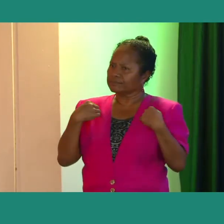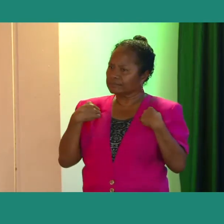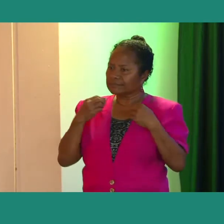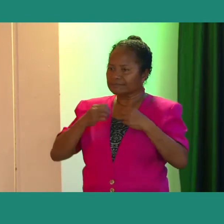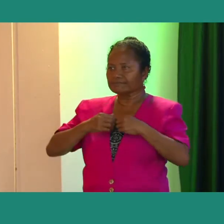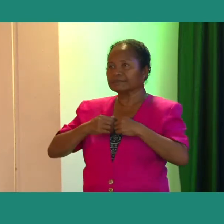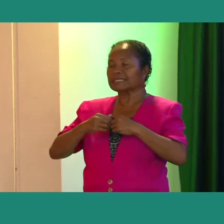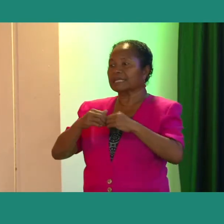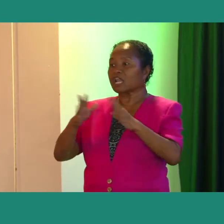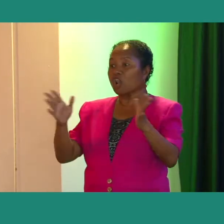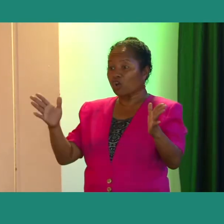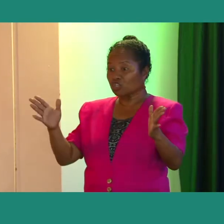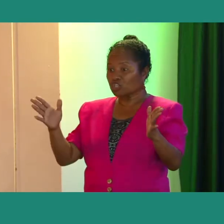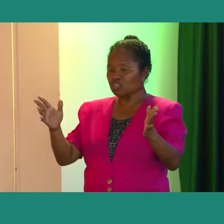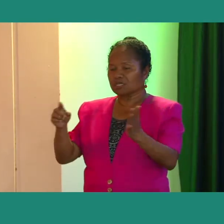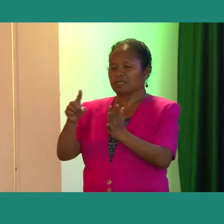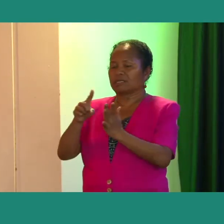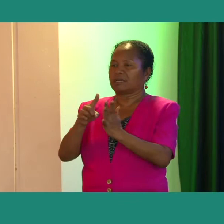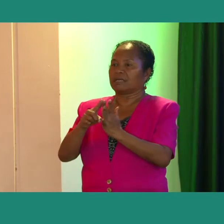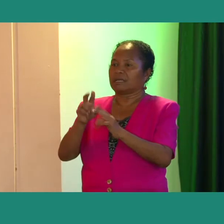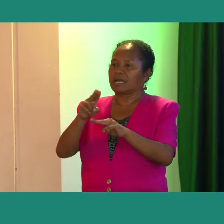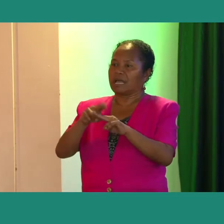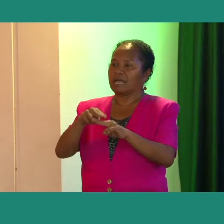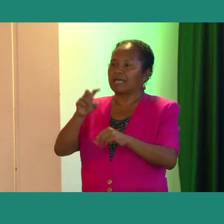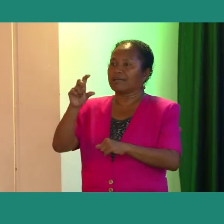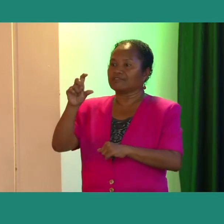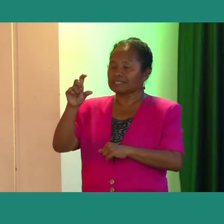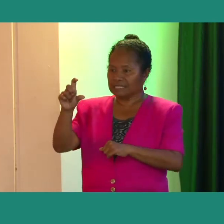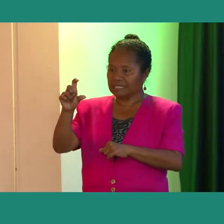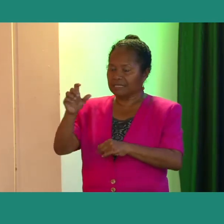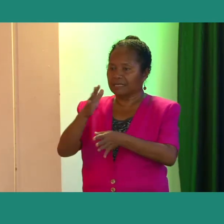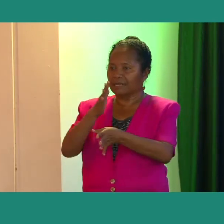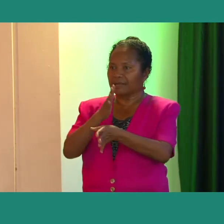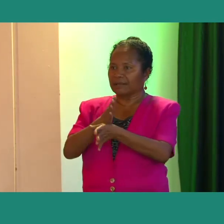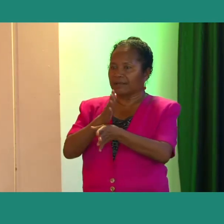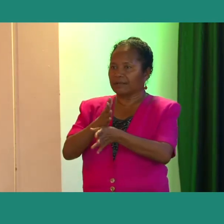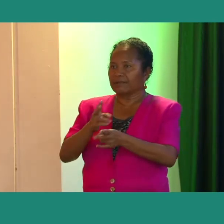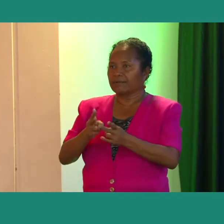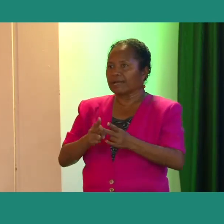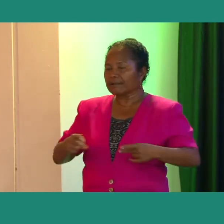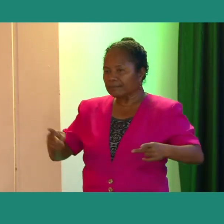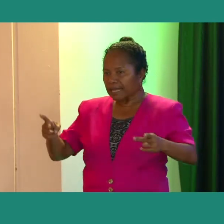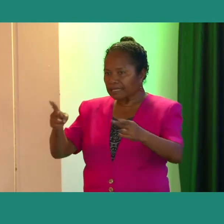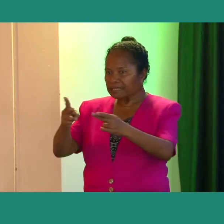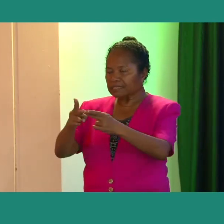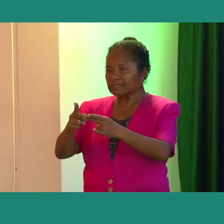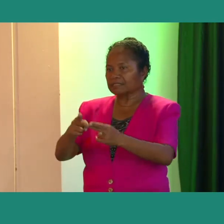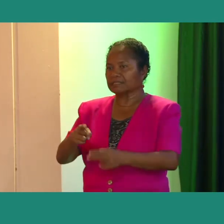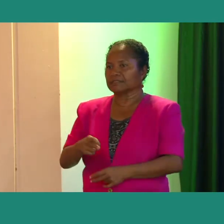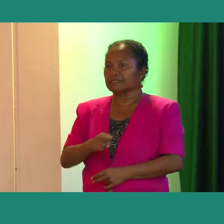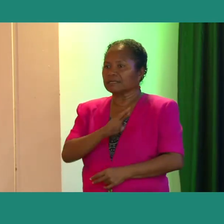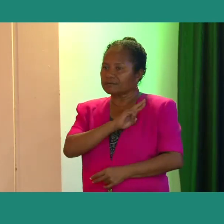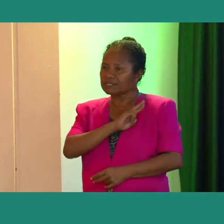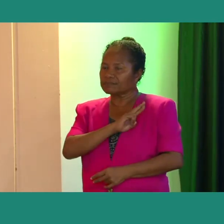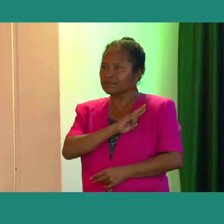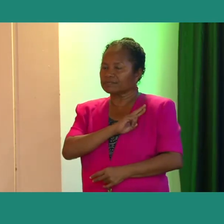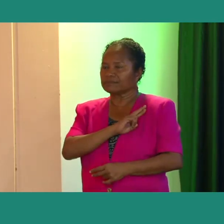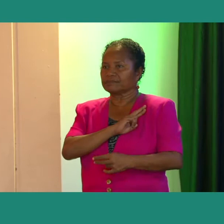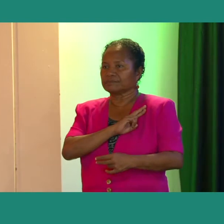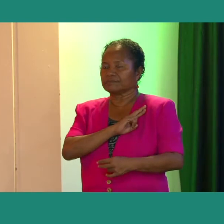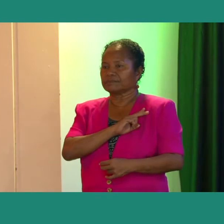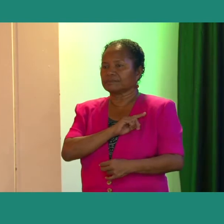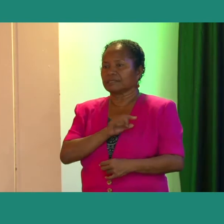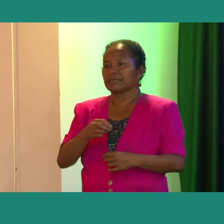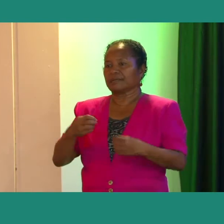with IFC, a report on workplace responses to family and sexual violence. And we measured